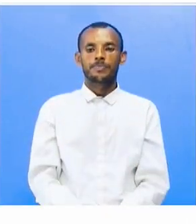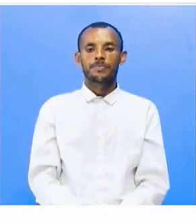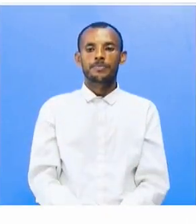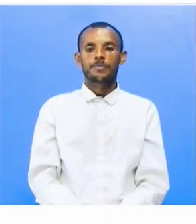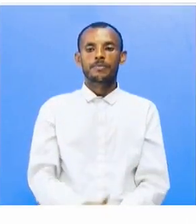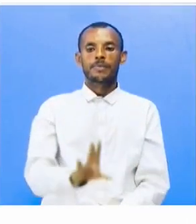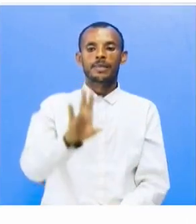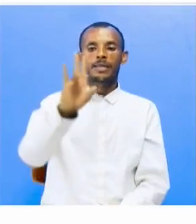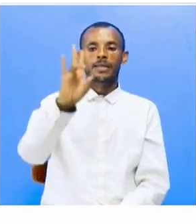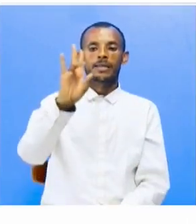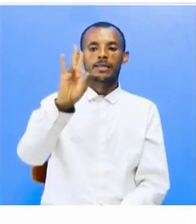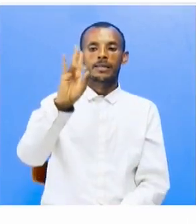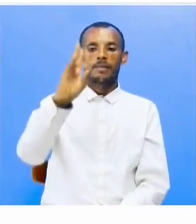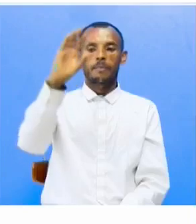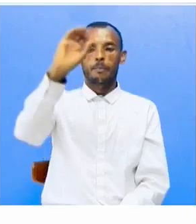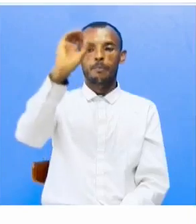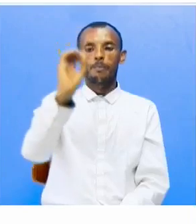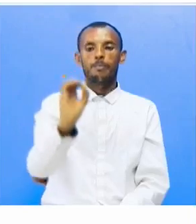7%